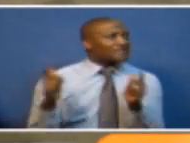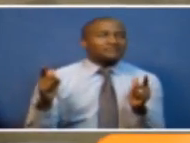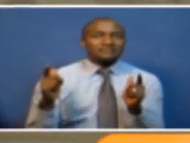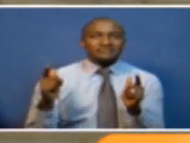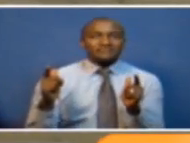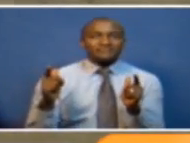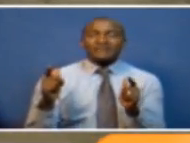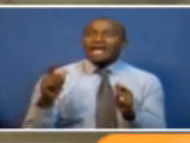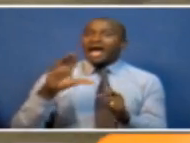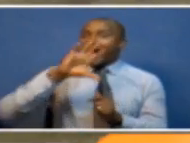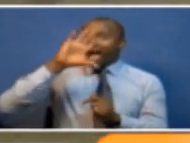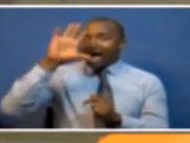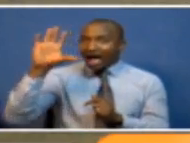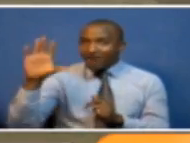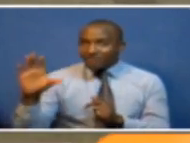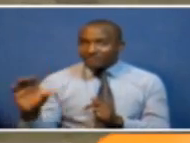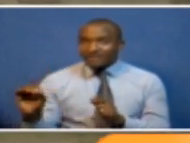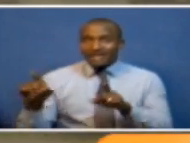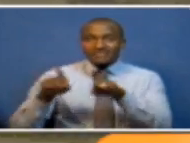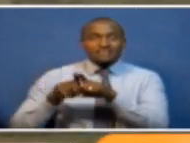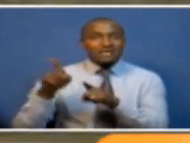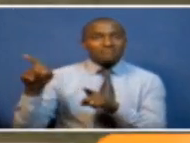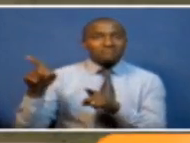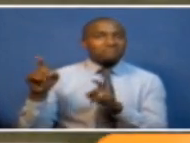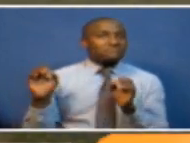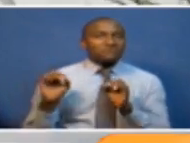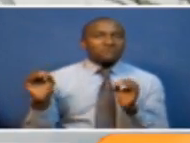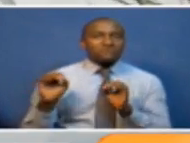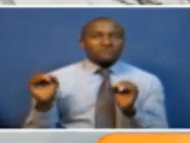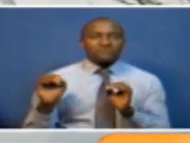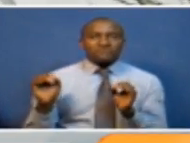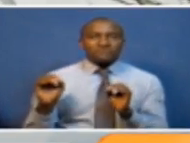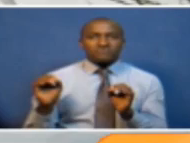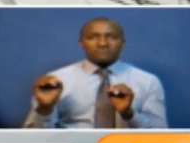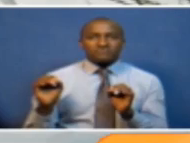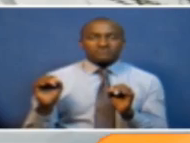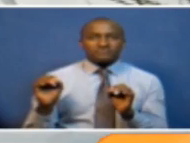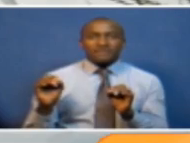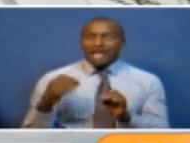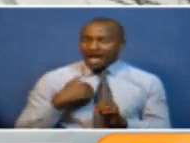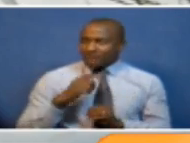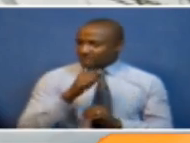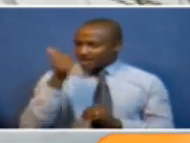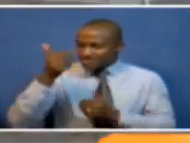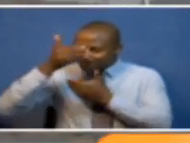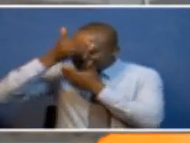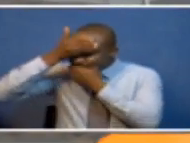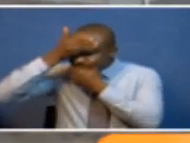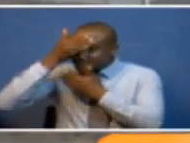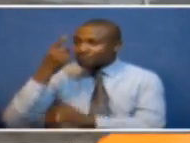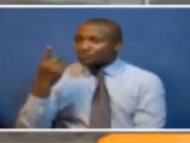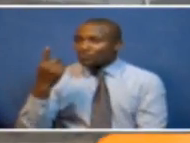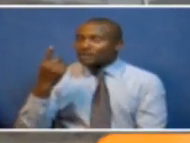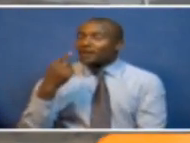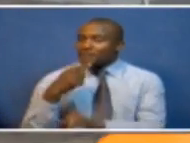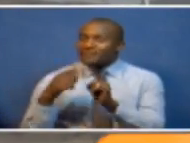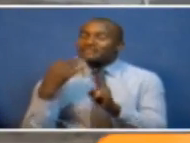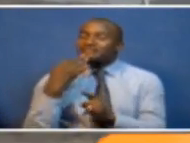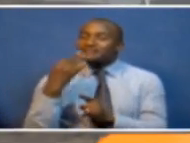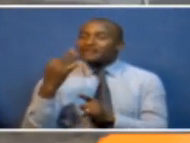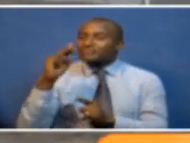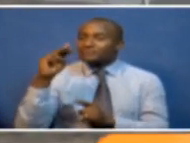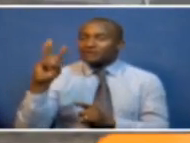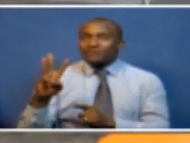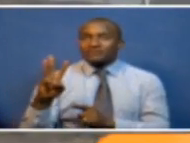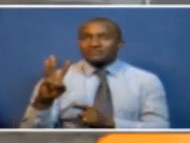entire continent, not sub-Saharan Africa, but Africa, including the Maghreb. There's one in Morocco, just shy of 300 megawatts. Electrogan is